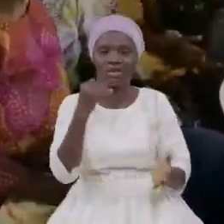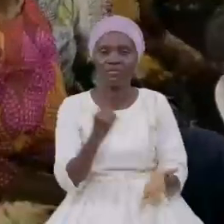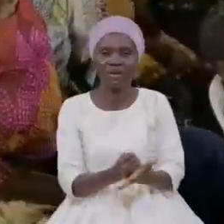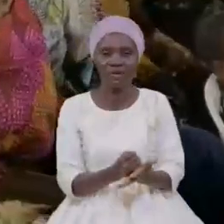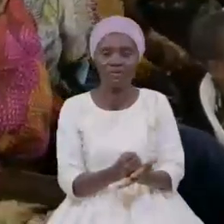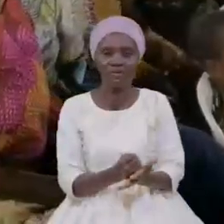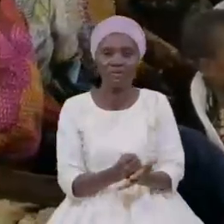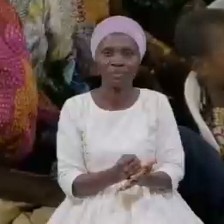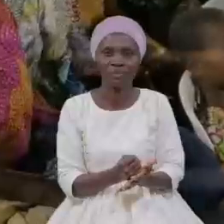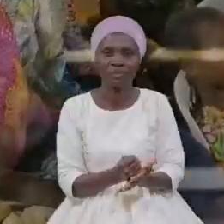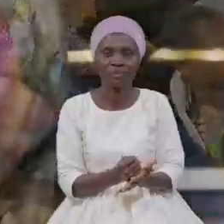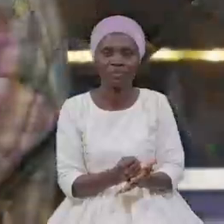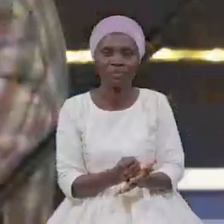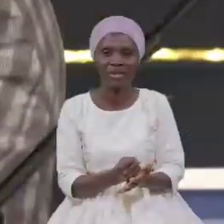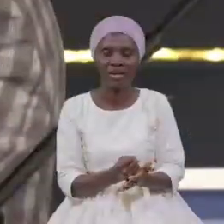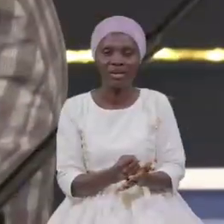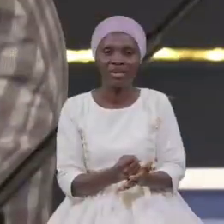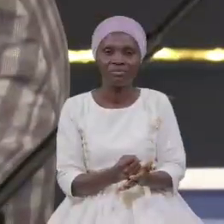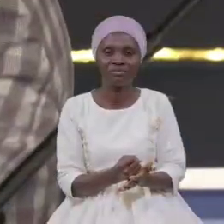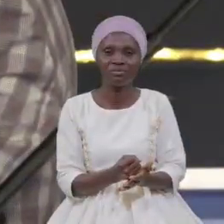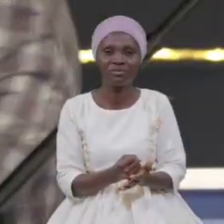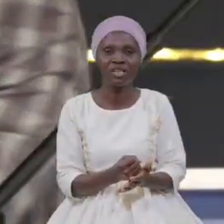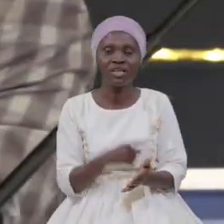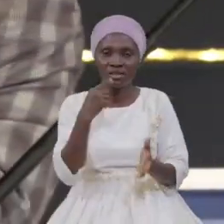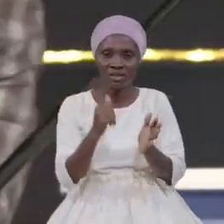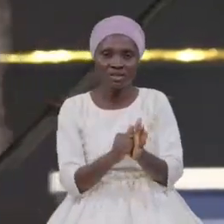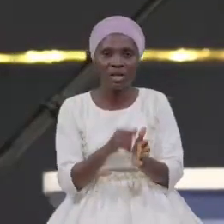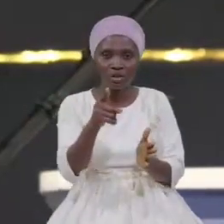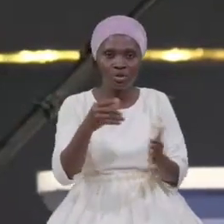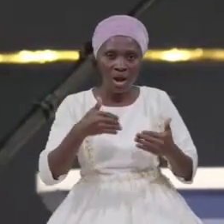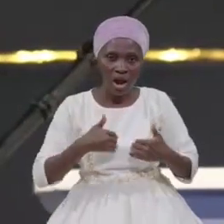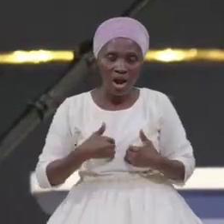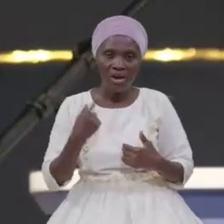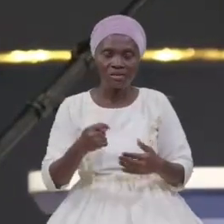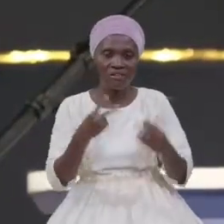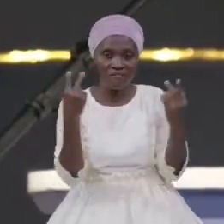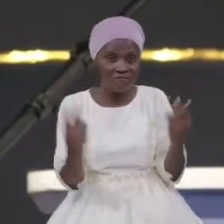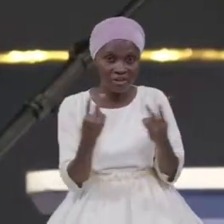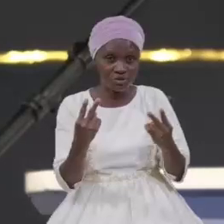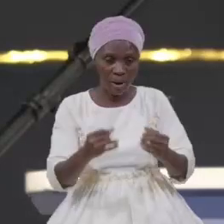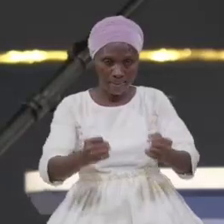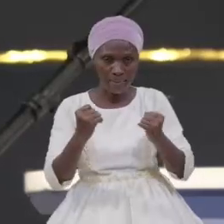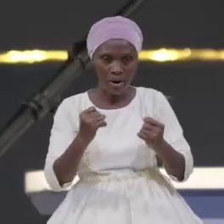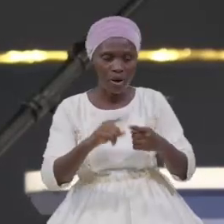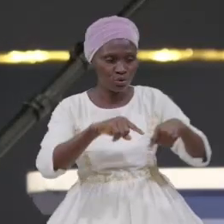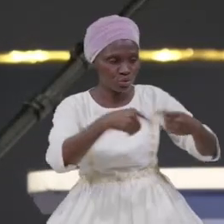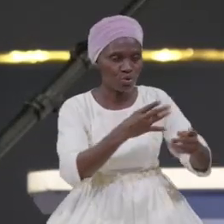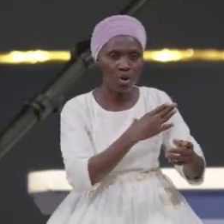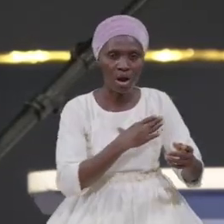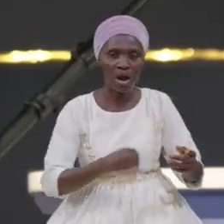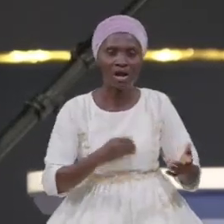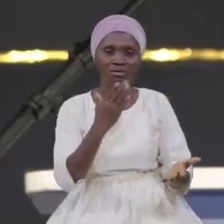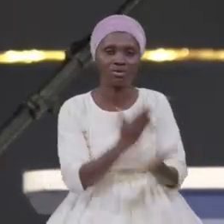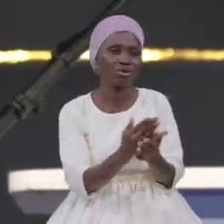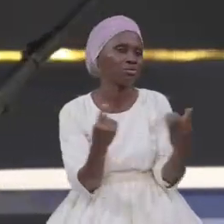you, I forgive you, but have the victory, the triumph to go and sin no more.